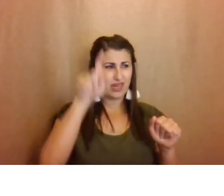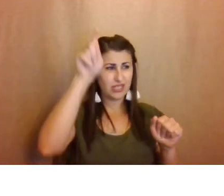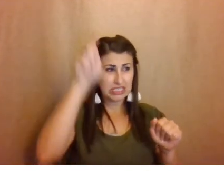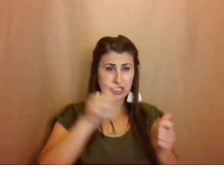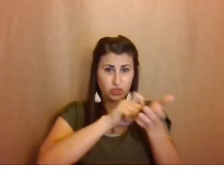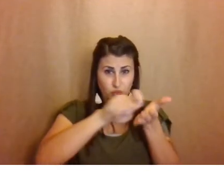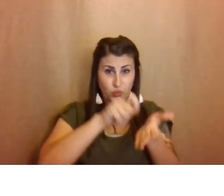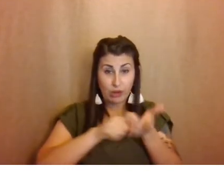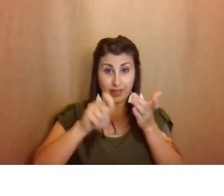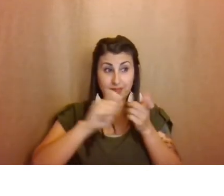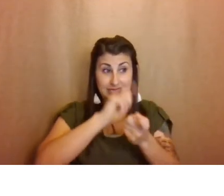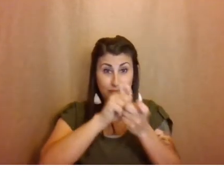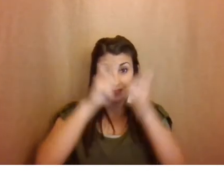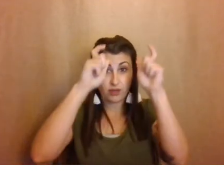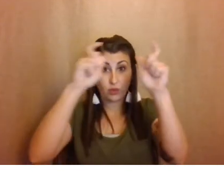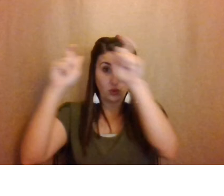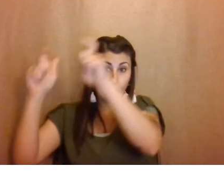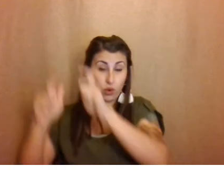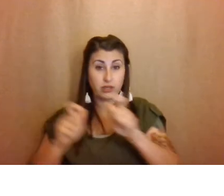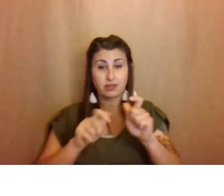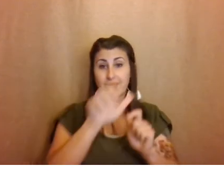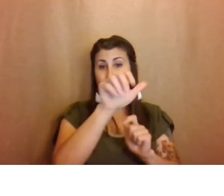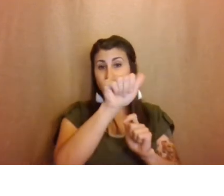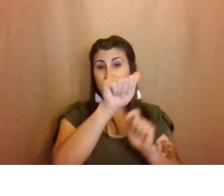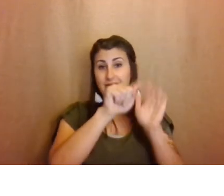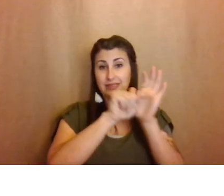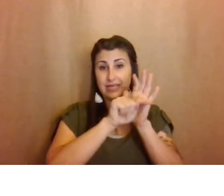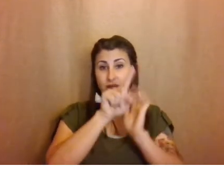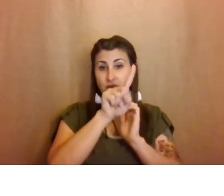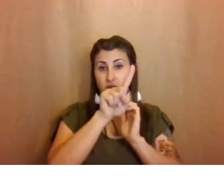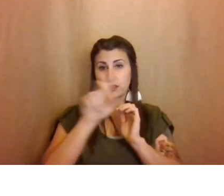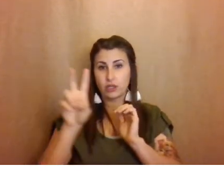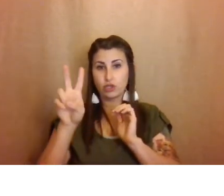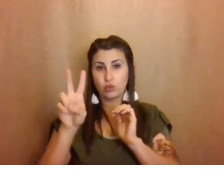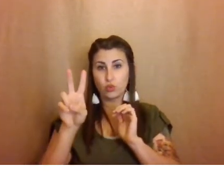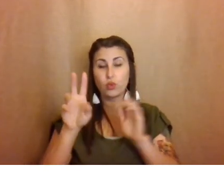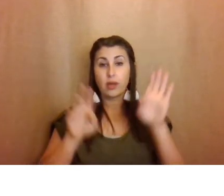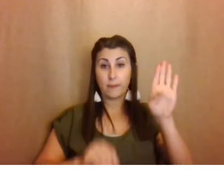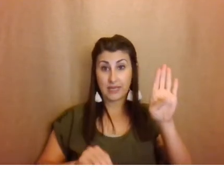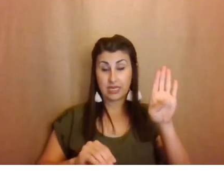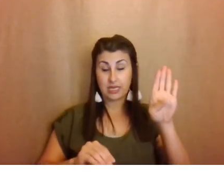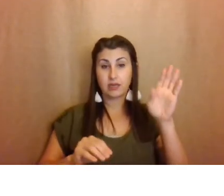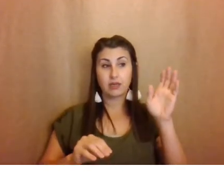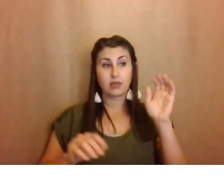So A is -1, 2. B is 2, 2.